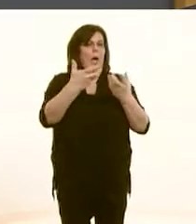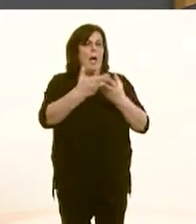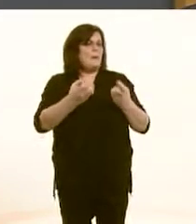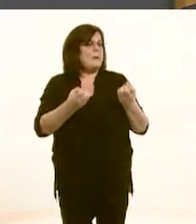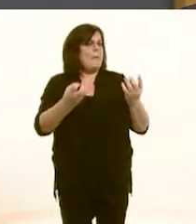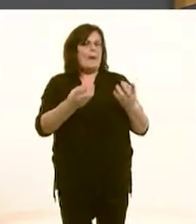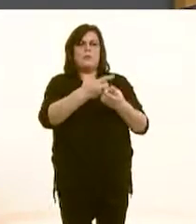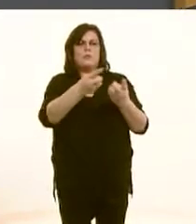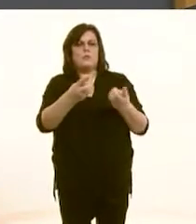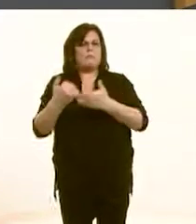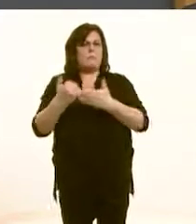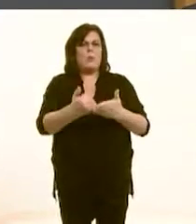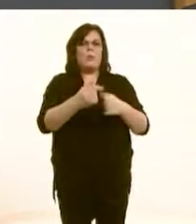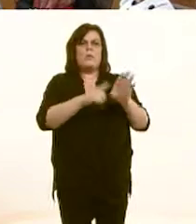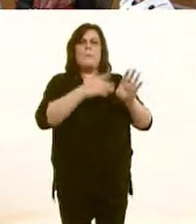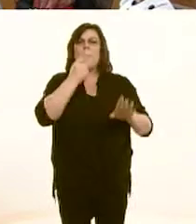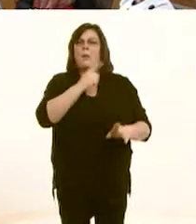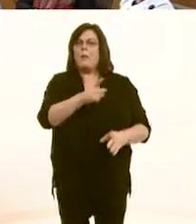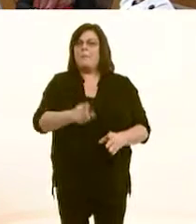learners. Roger Glyn Thomas.